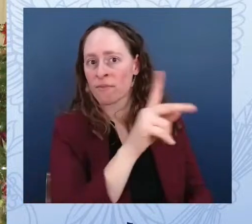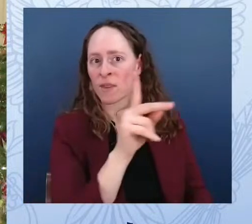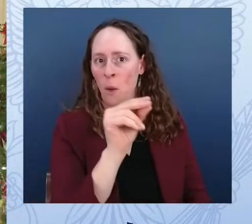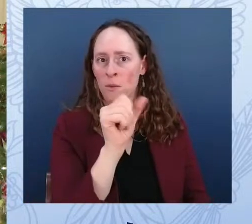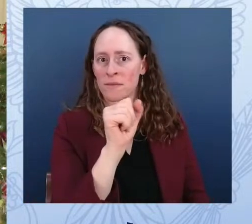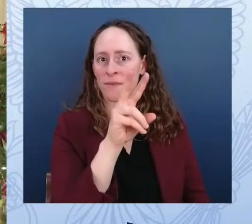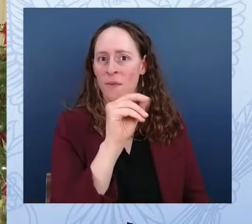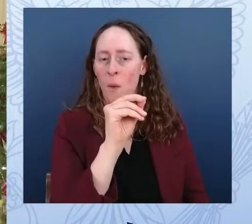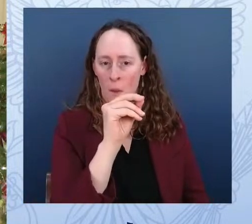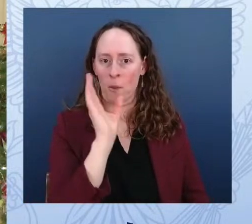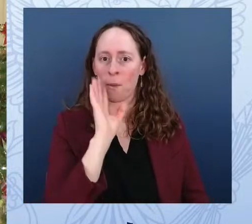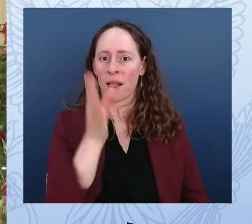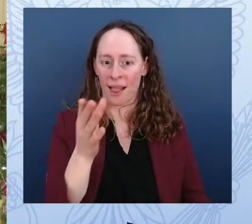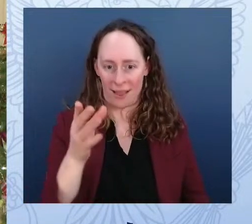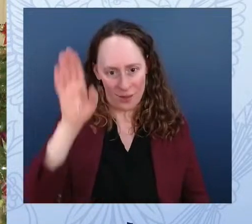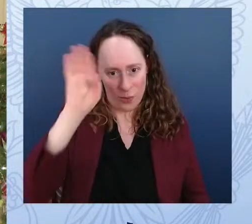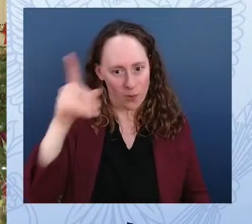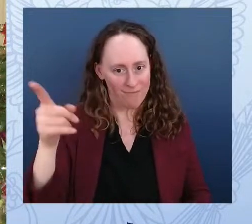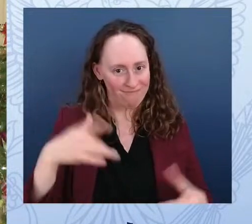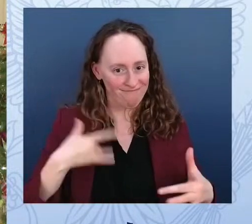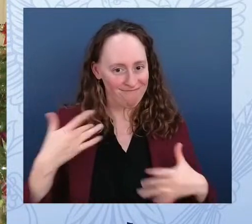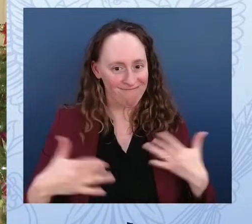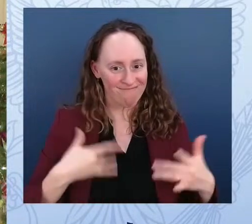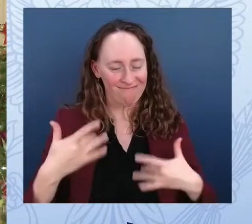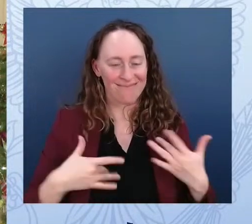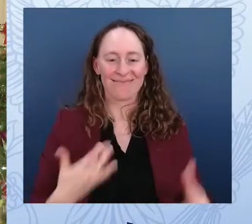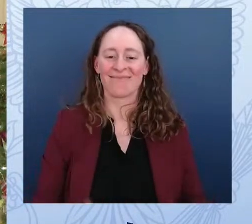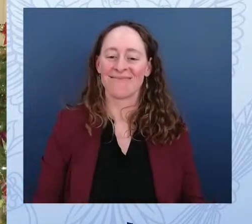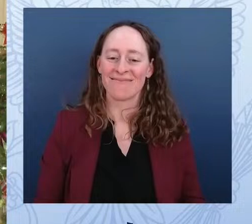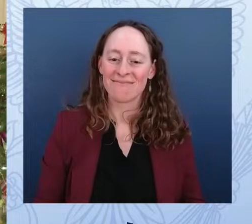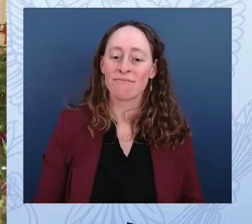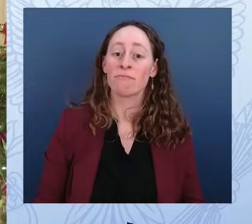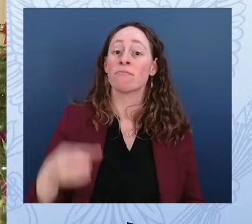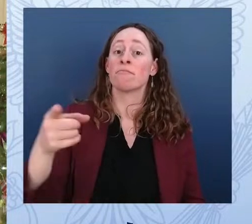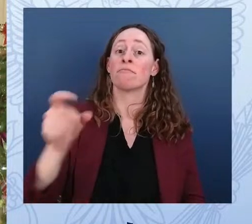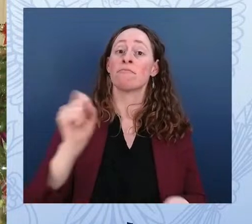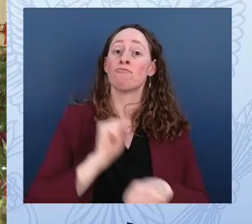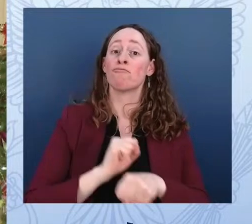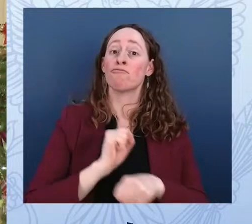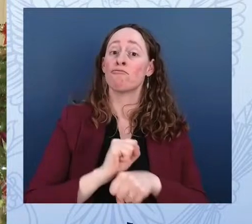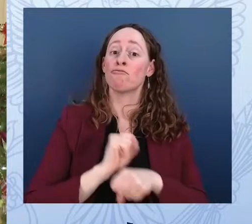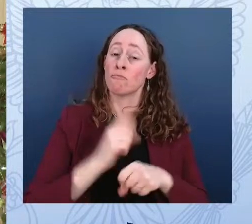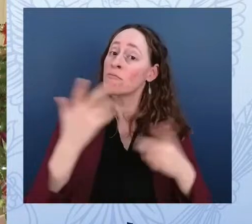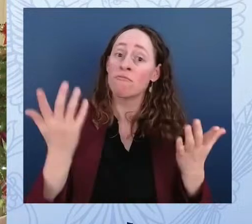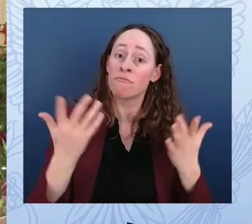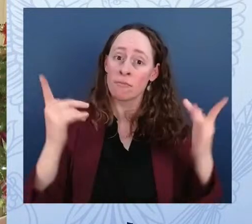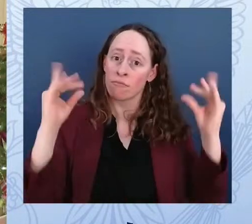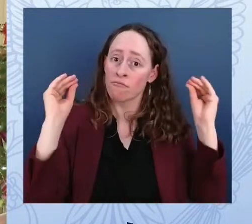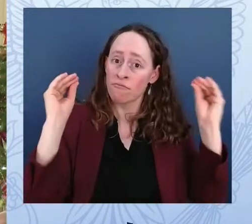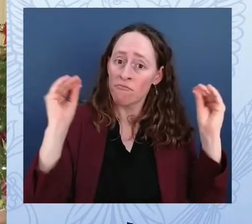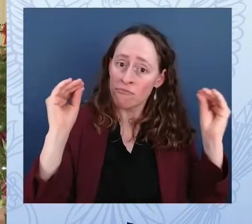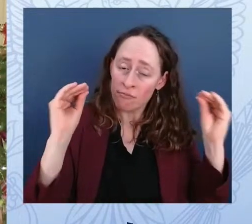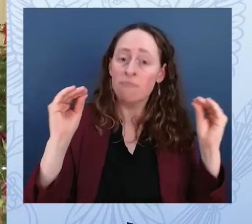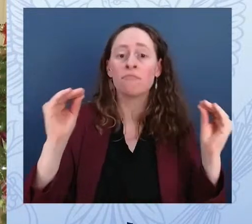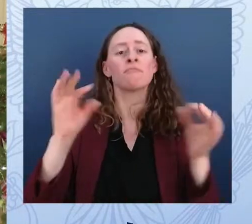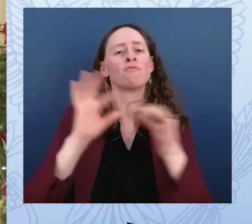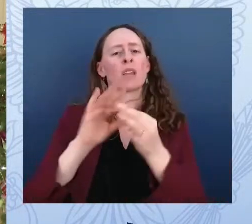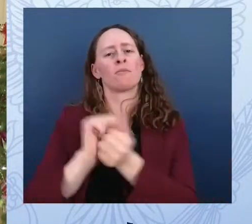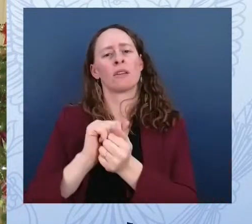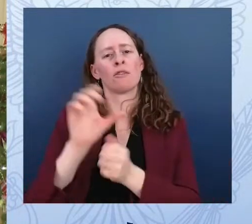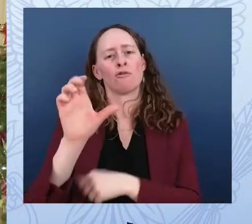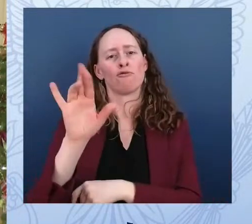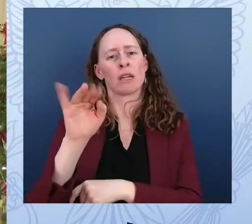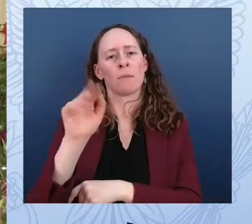also a professor of criminal justice at the University of Salem Community College, and she is here accompanied by her